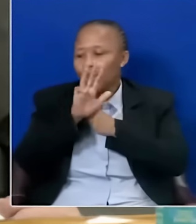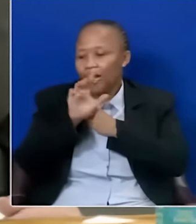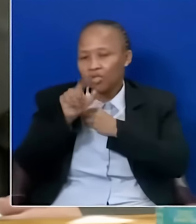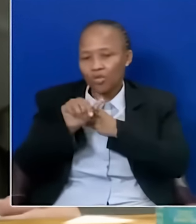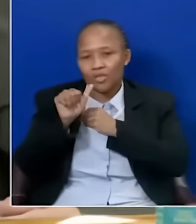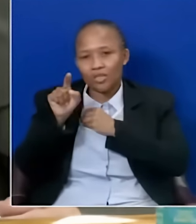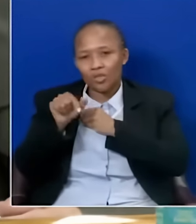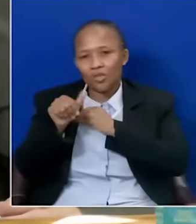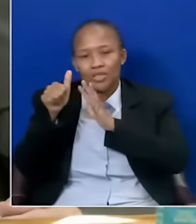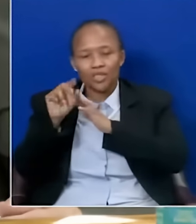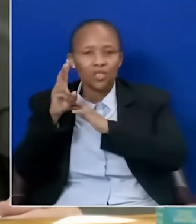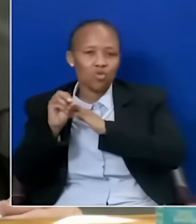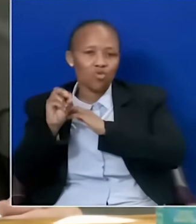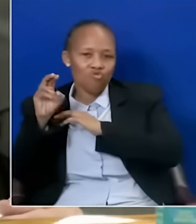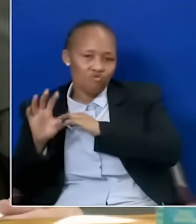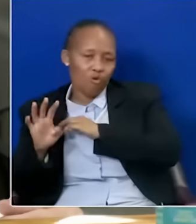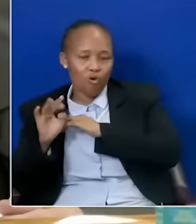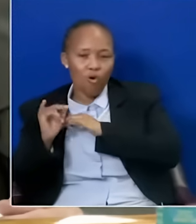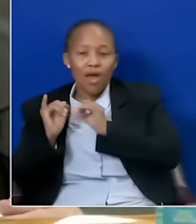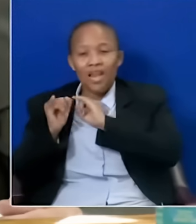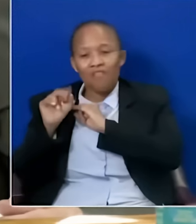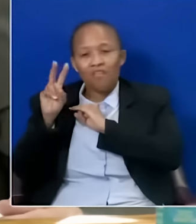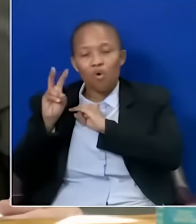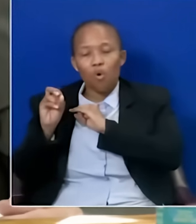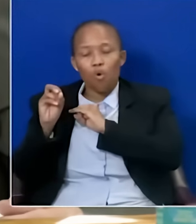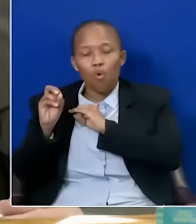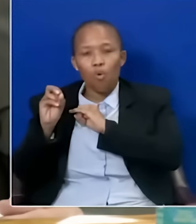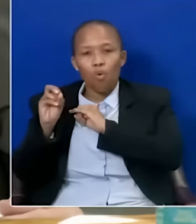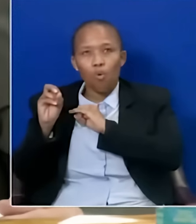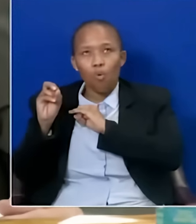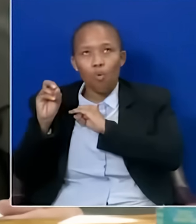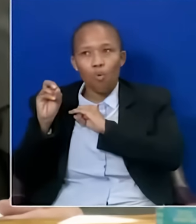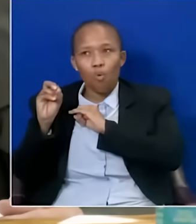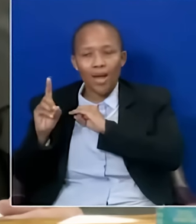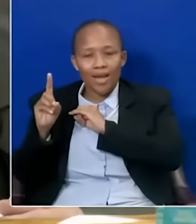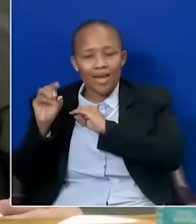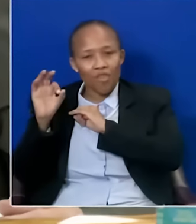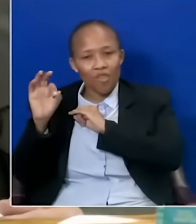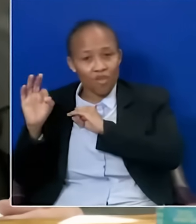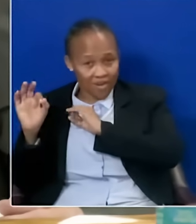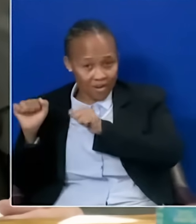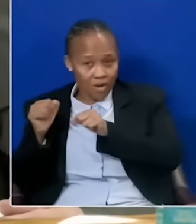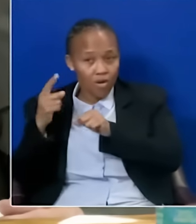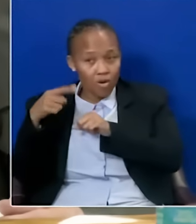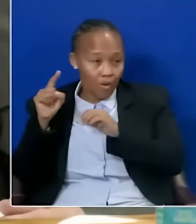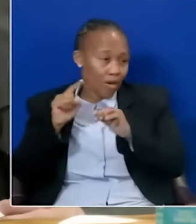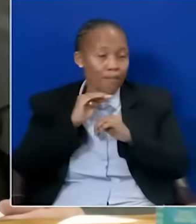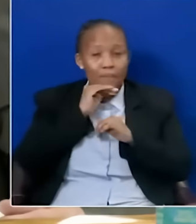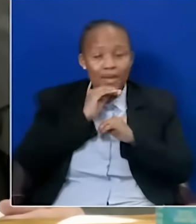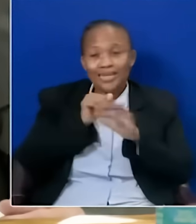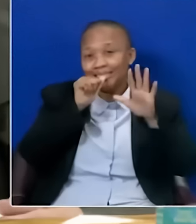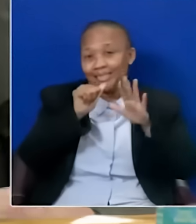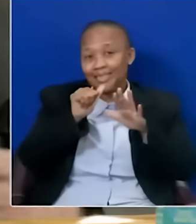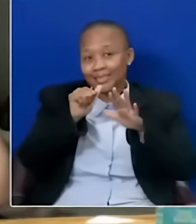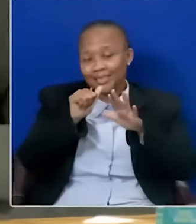9/6/2024 at 11:01:33. That is correct, Commissioners. Which would be 6 September on the North American dating system.